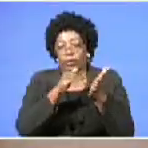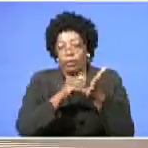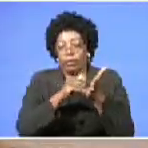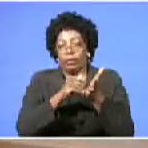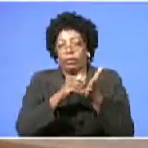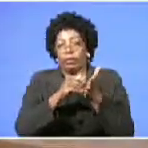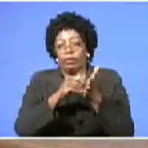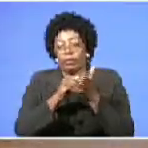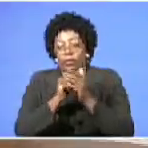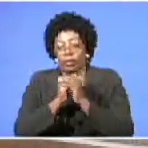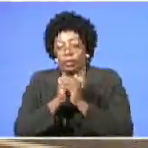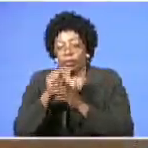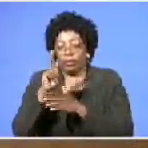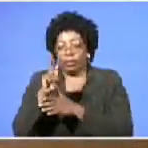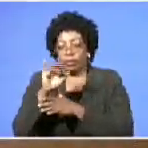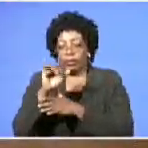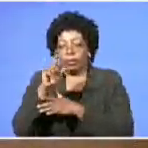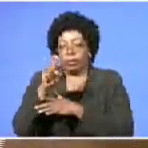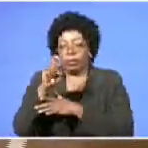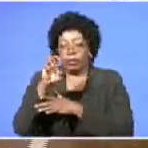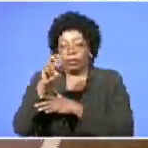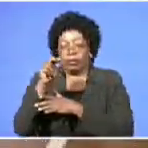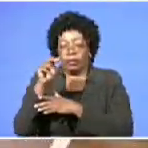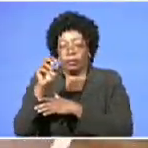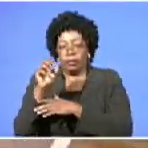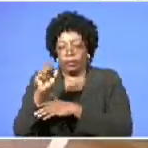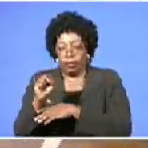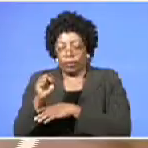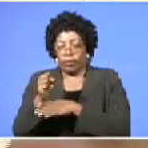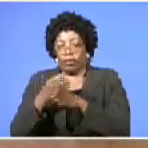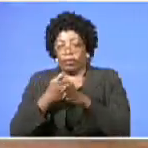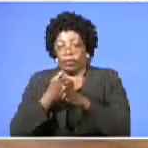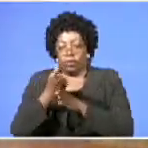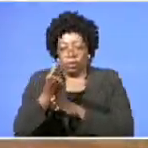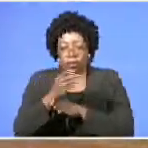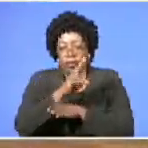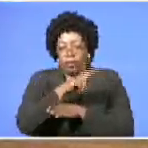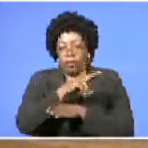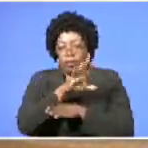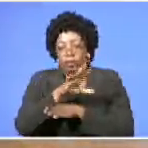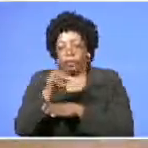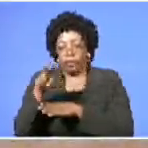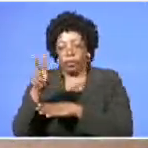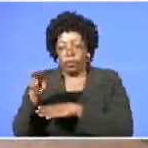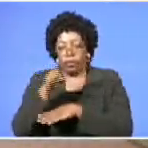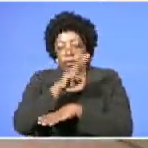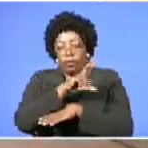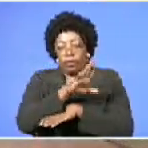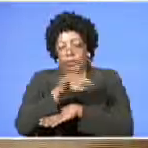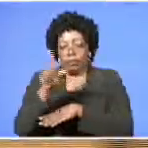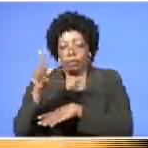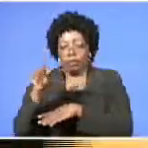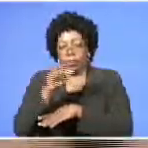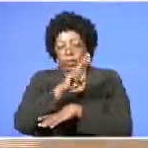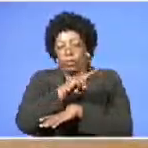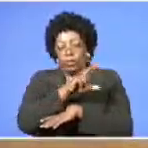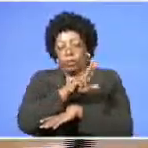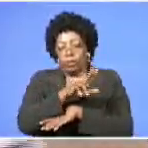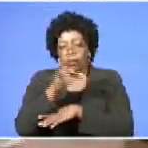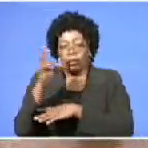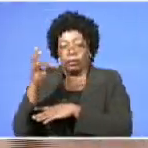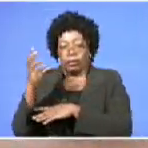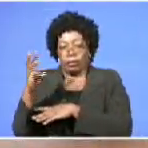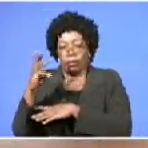also brought the brooms against the Vixens, winning the clincher there in straight sets, 25-22, 25-20, and